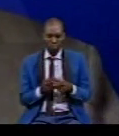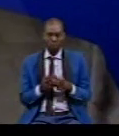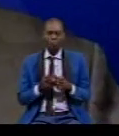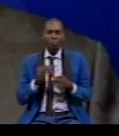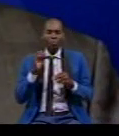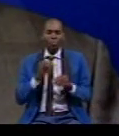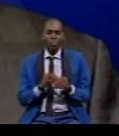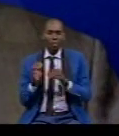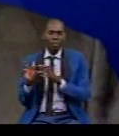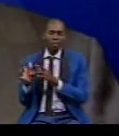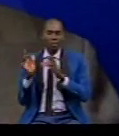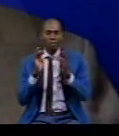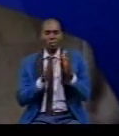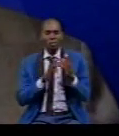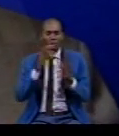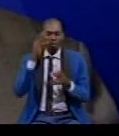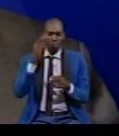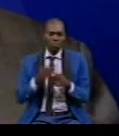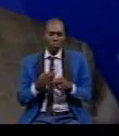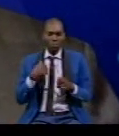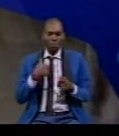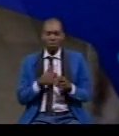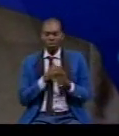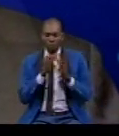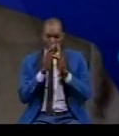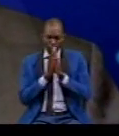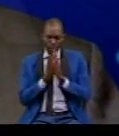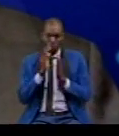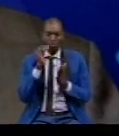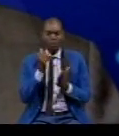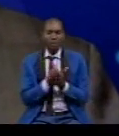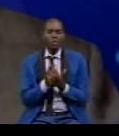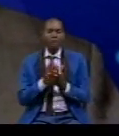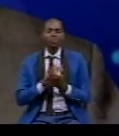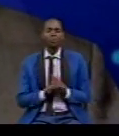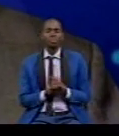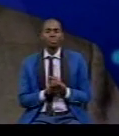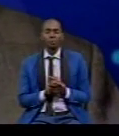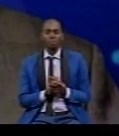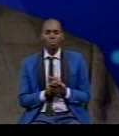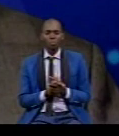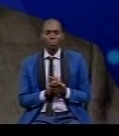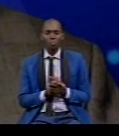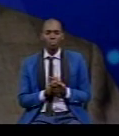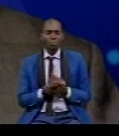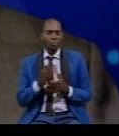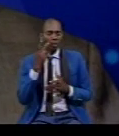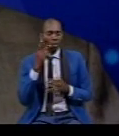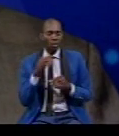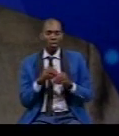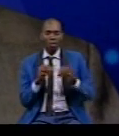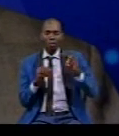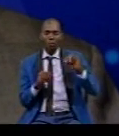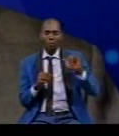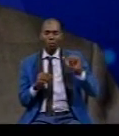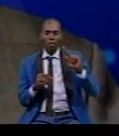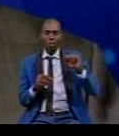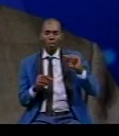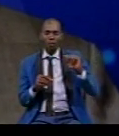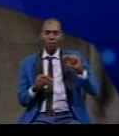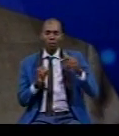people. You don't understand. I was only protecting myself, only defending